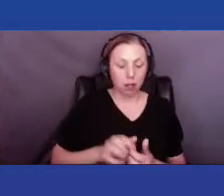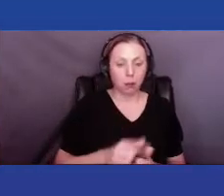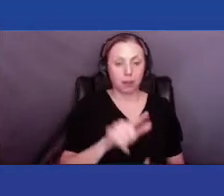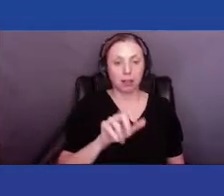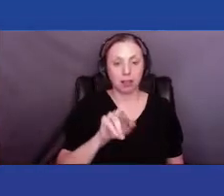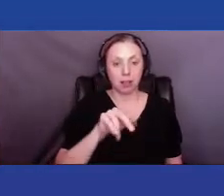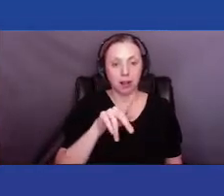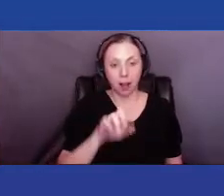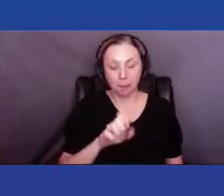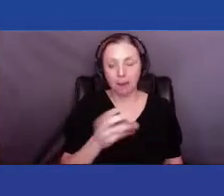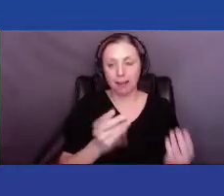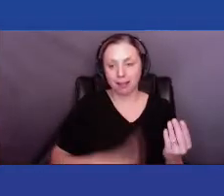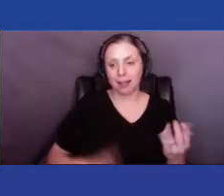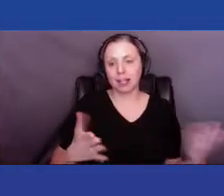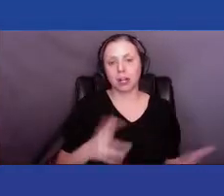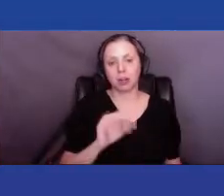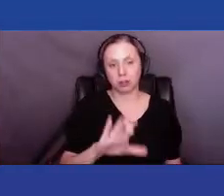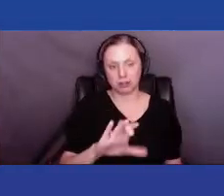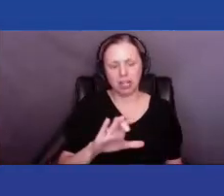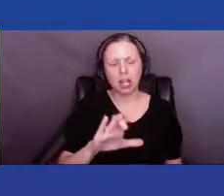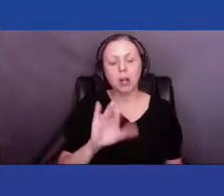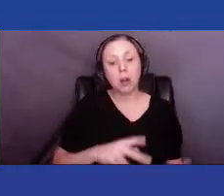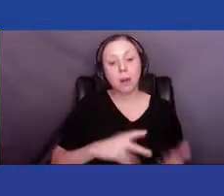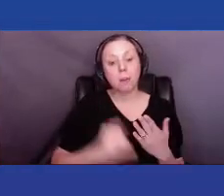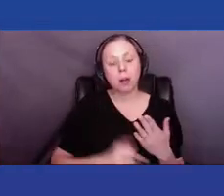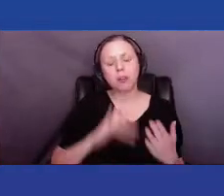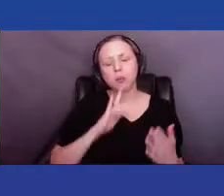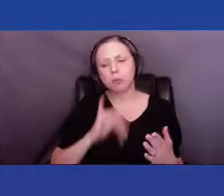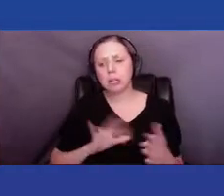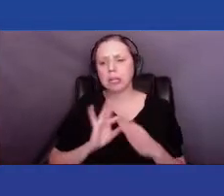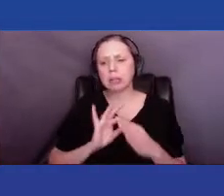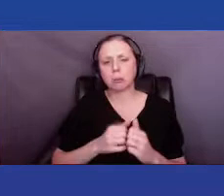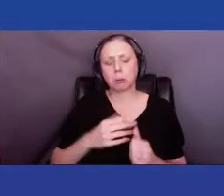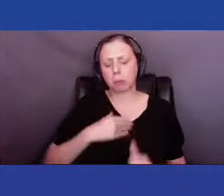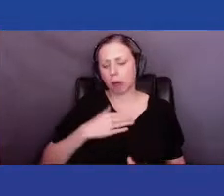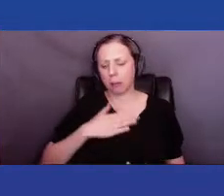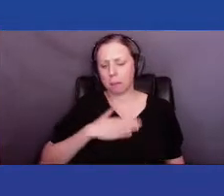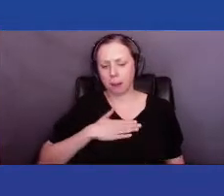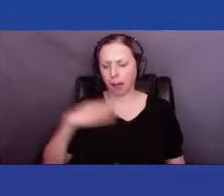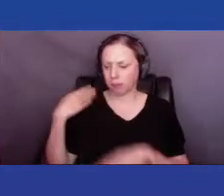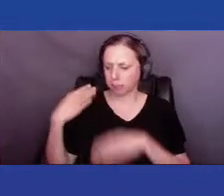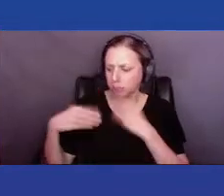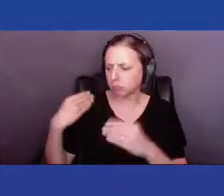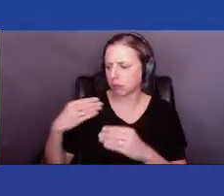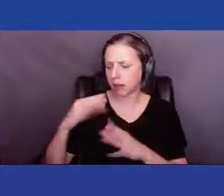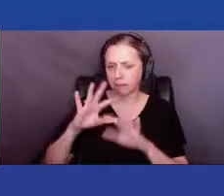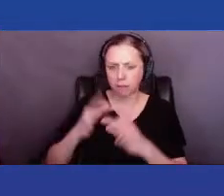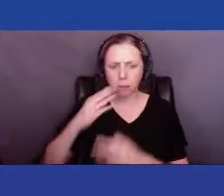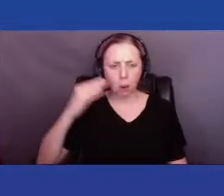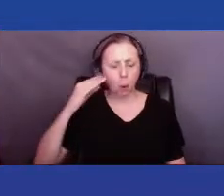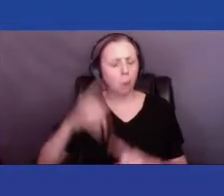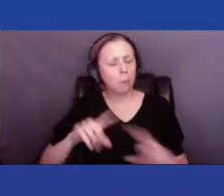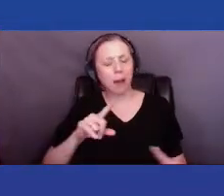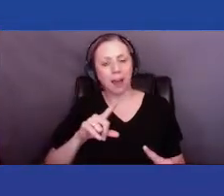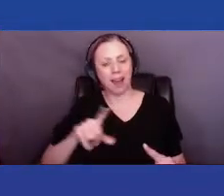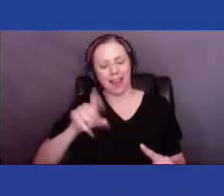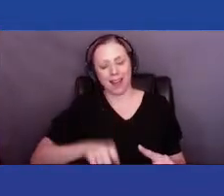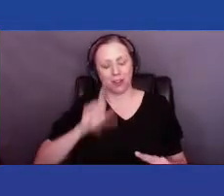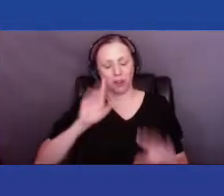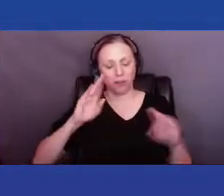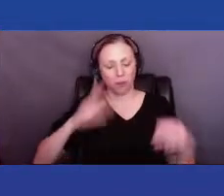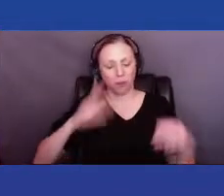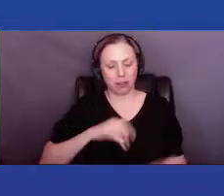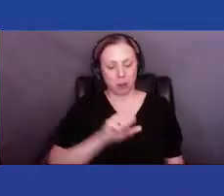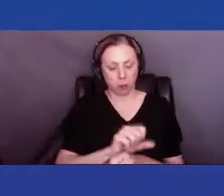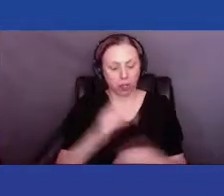ancestral home, I had to find a way to work on it here. It wasn't so hard as it turns out, because St. Croix,